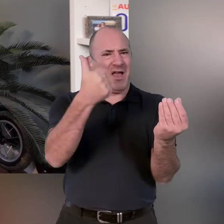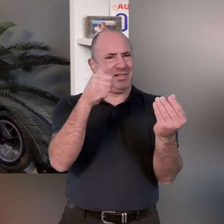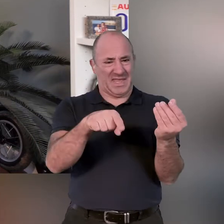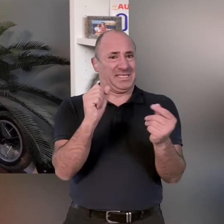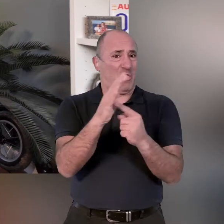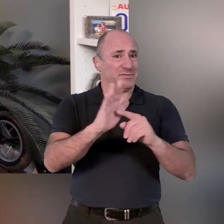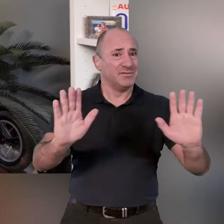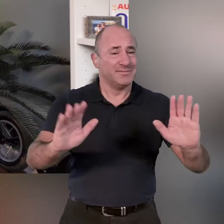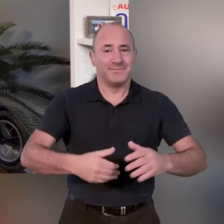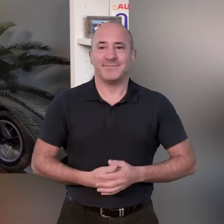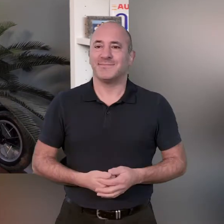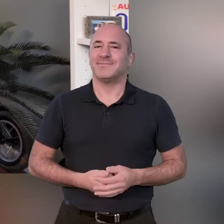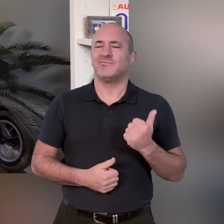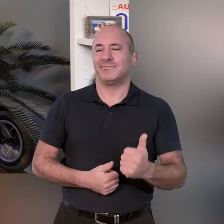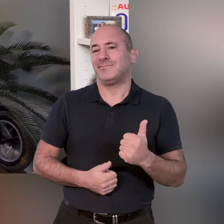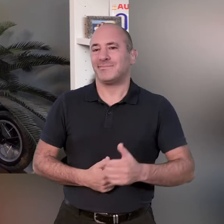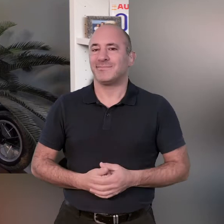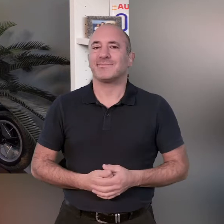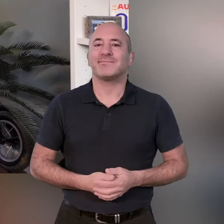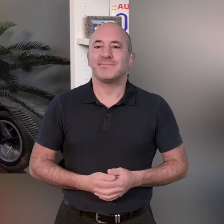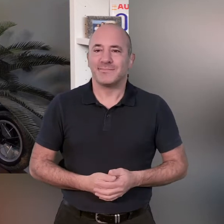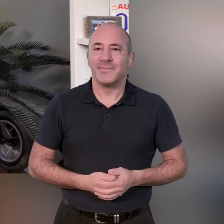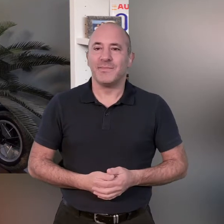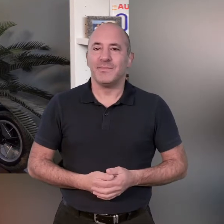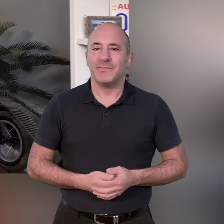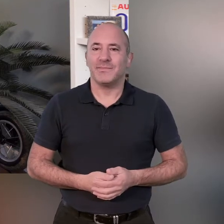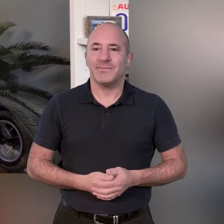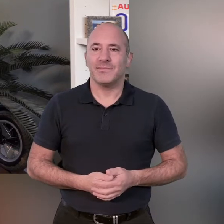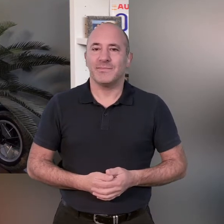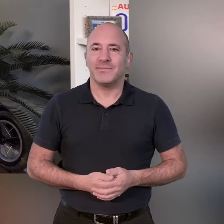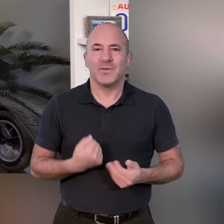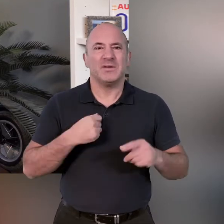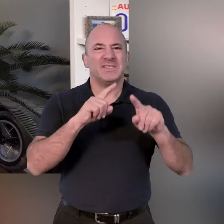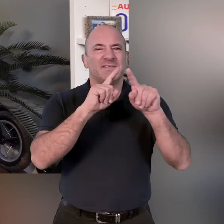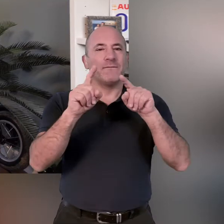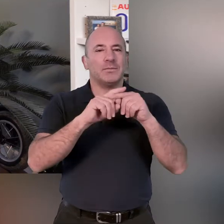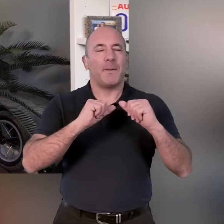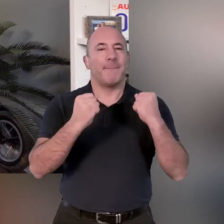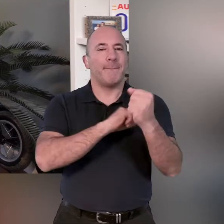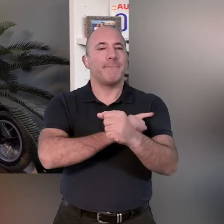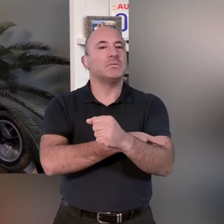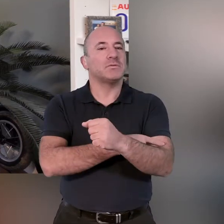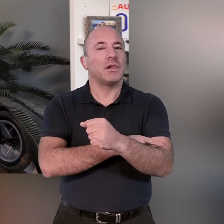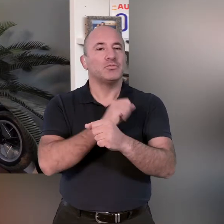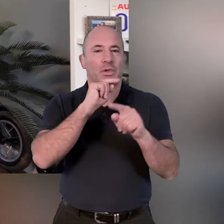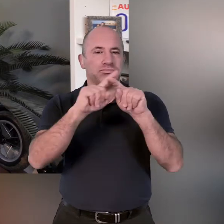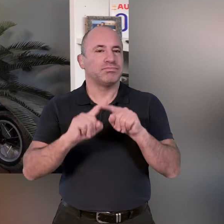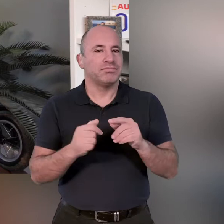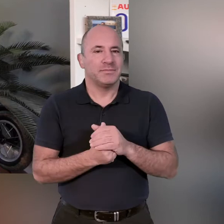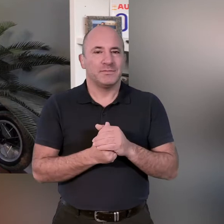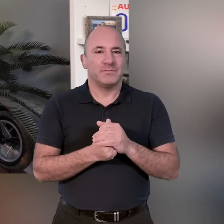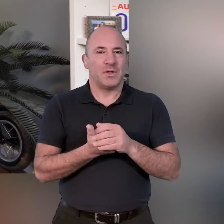what matters here today. Good work. We're also going to be working on several different muscle groups as